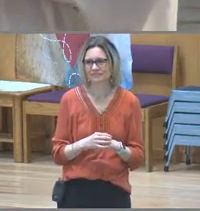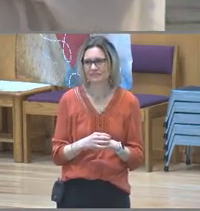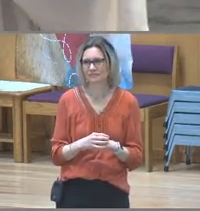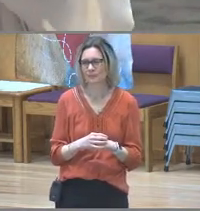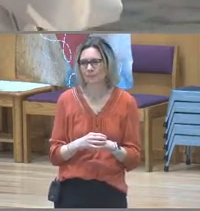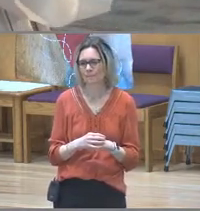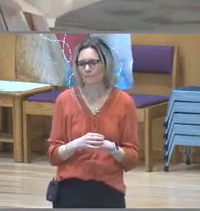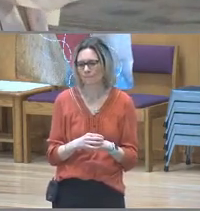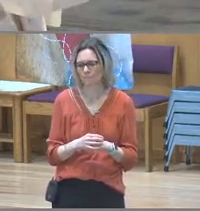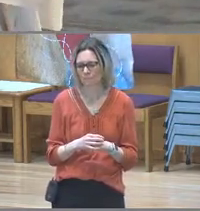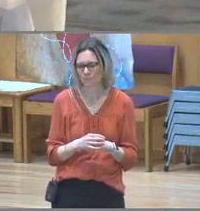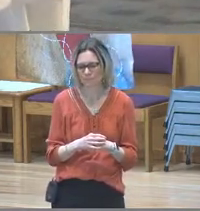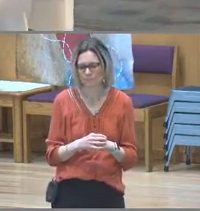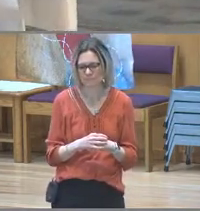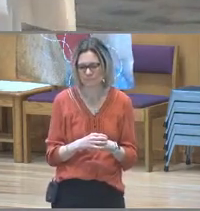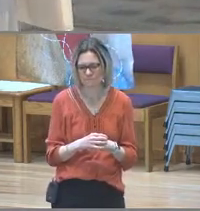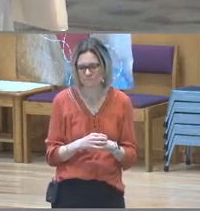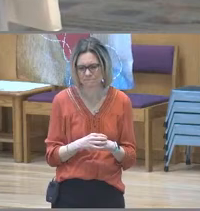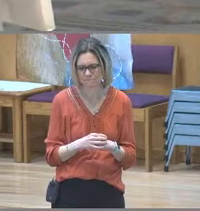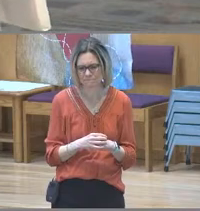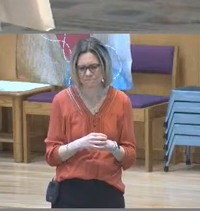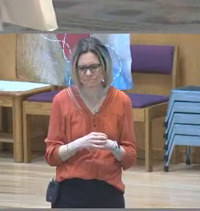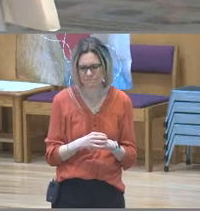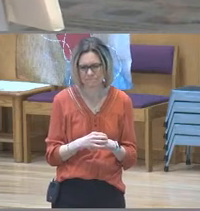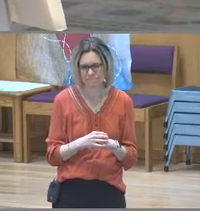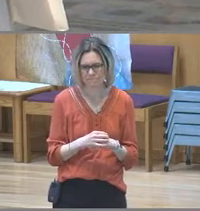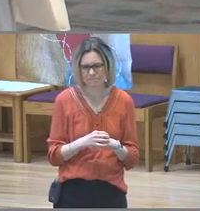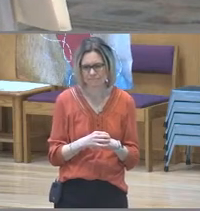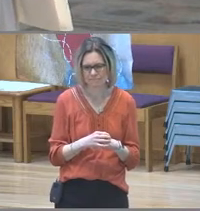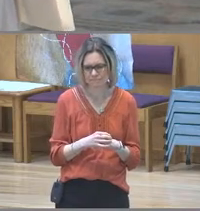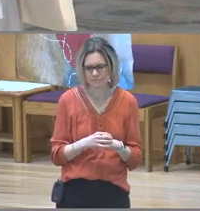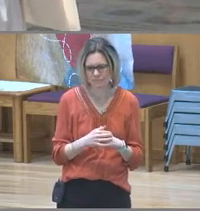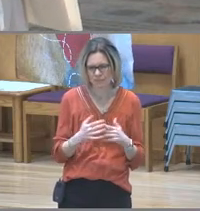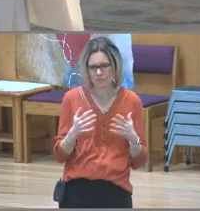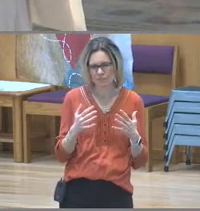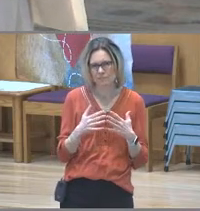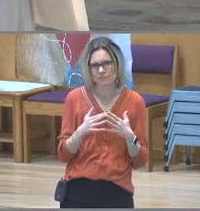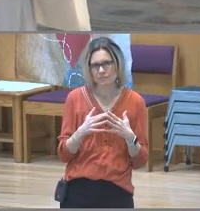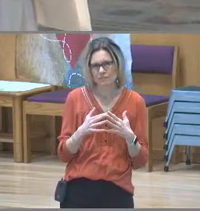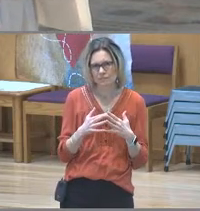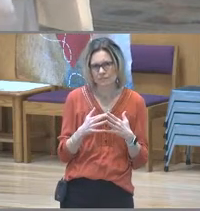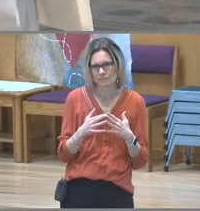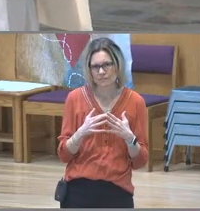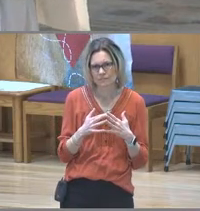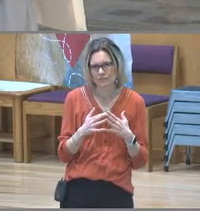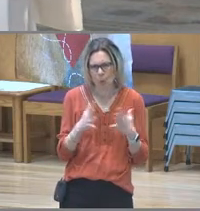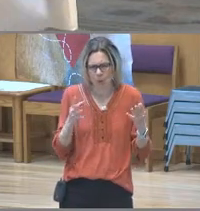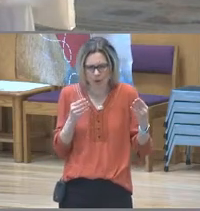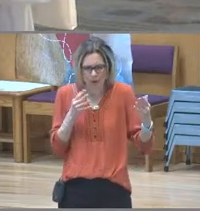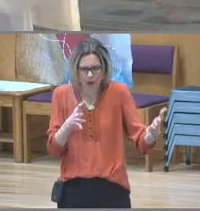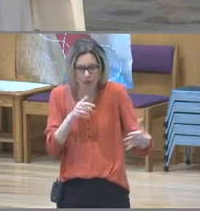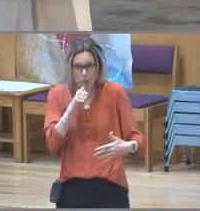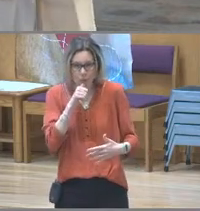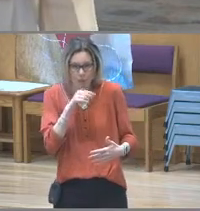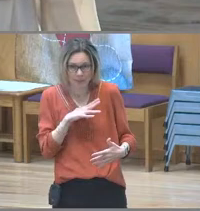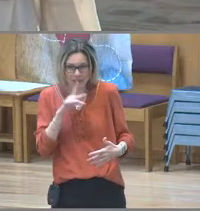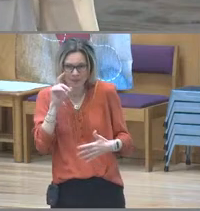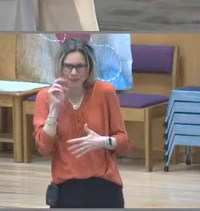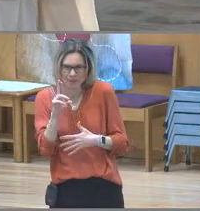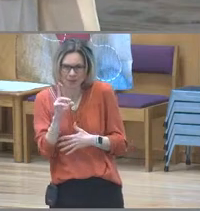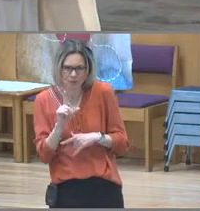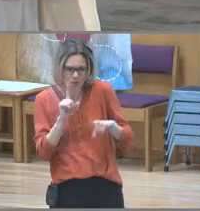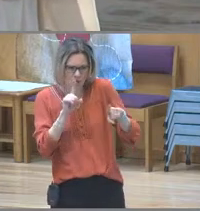So, what was the force that propelled the women and Peter to go to the